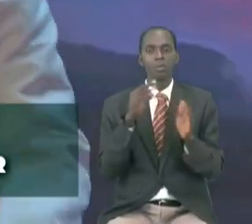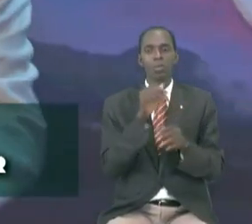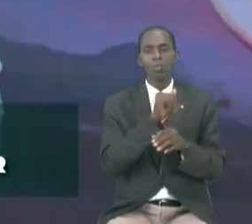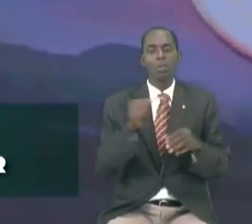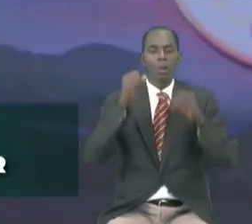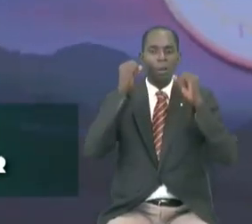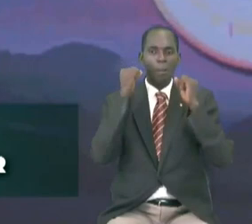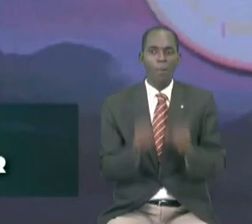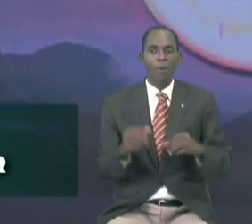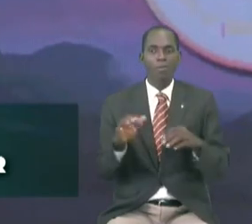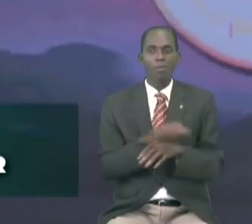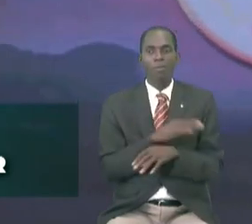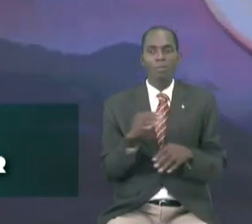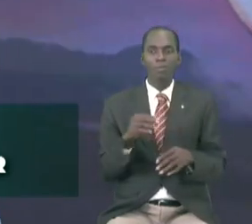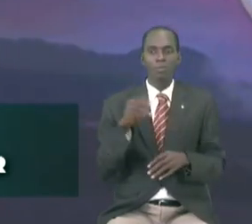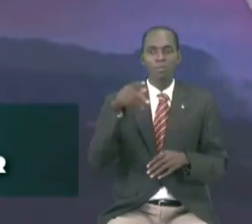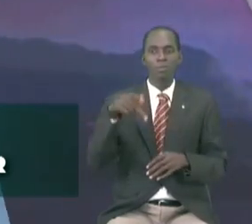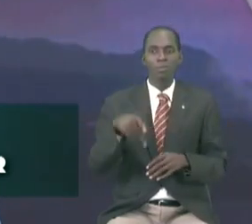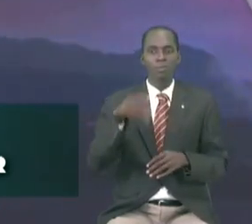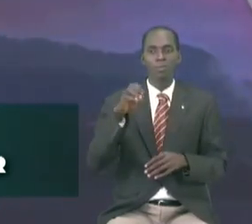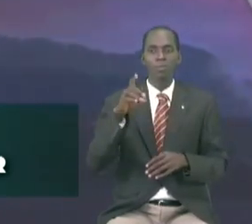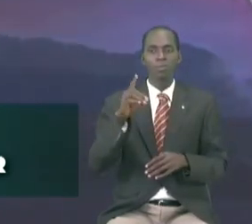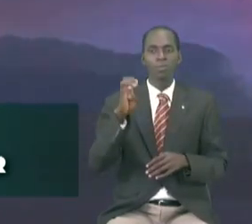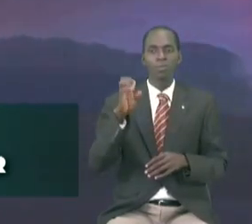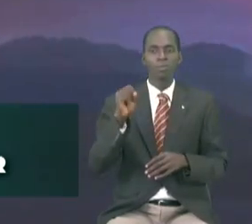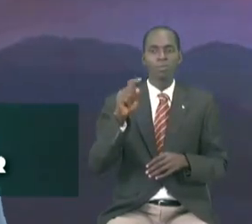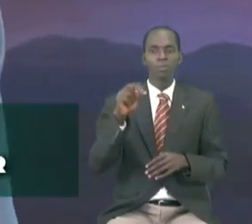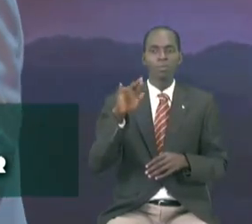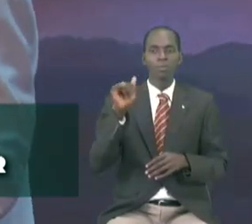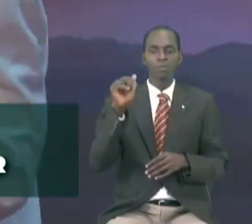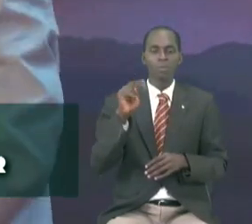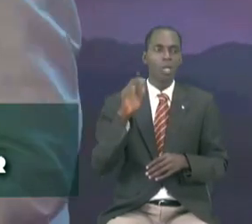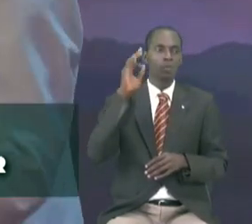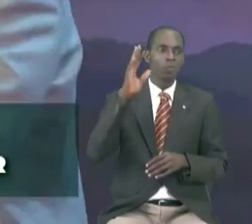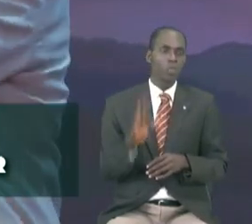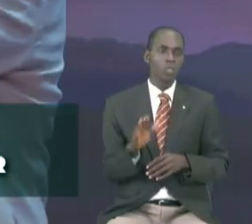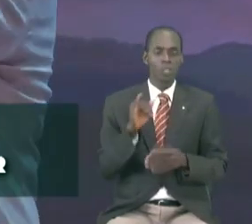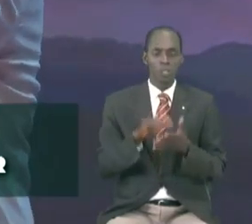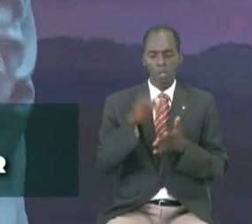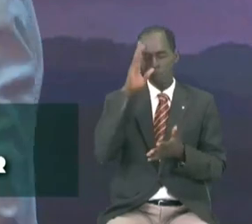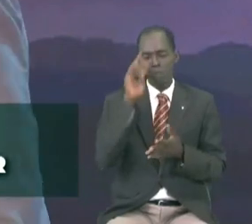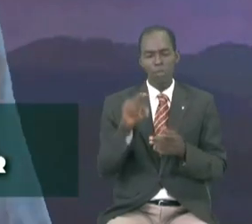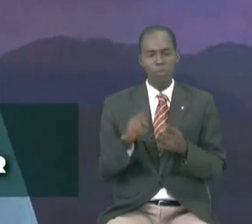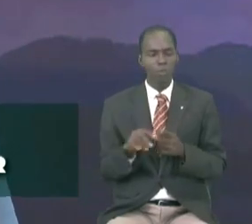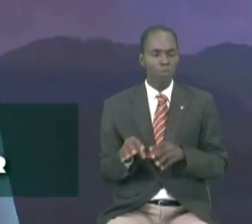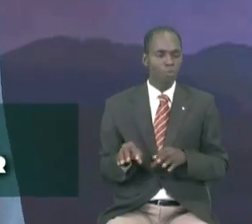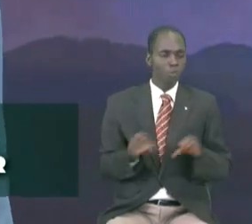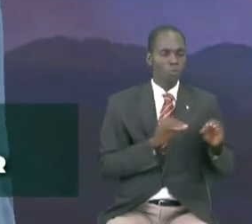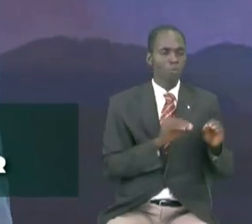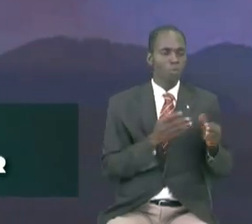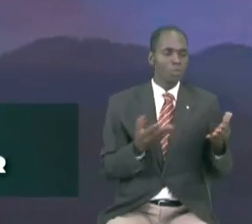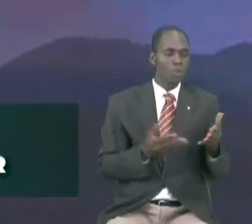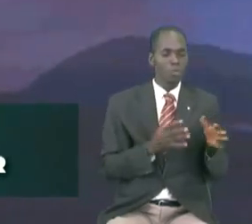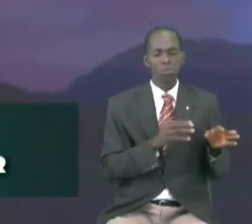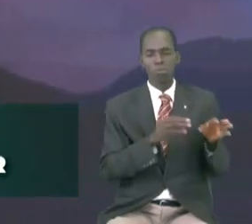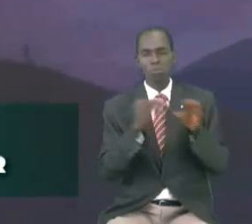there. No car, no chariot, no motorcycle, nothing. He had to go by feet, and then he has to, you know, preach the